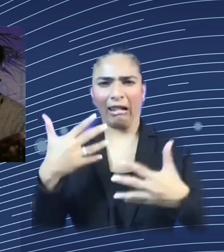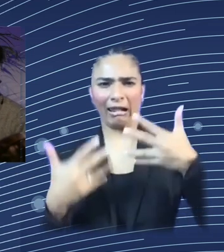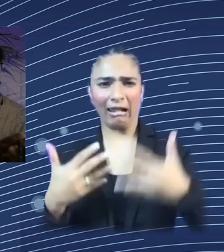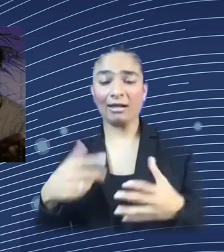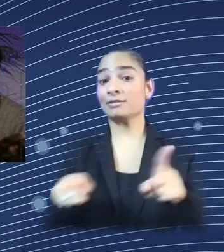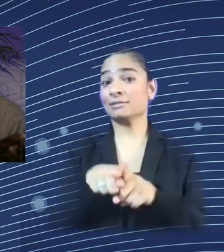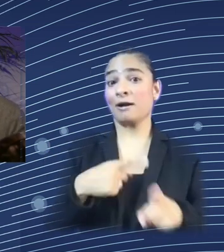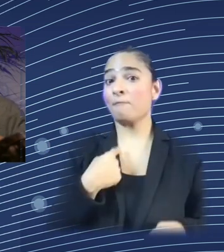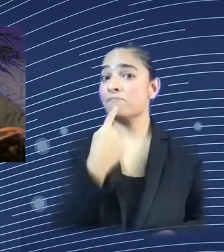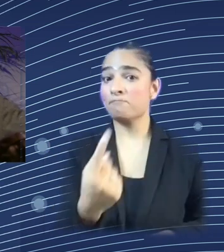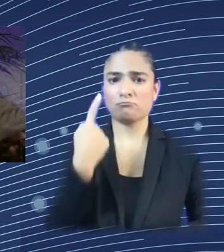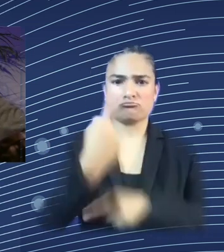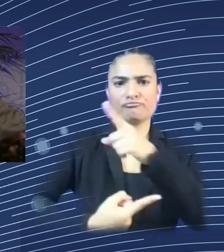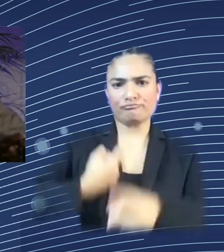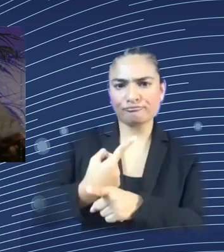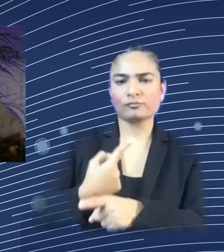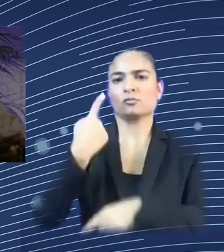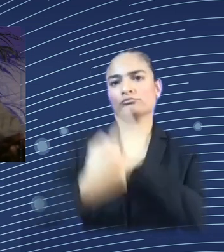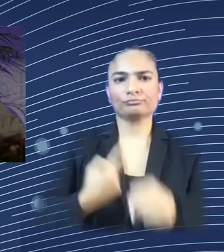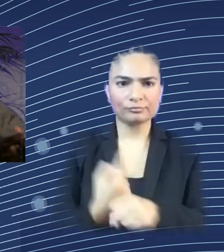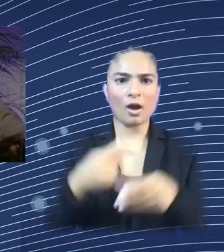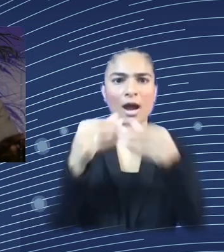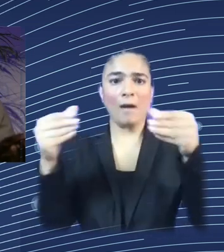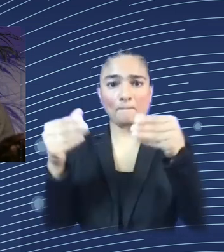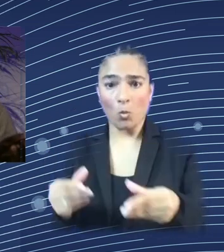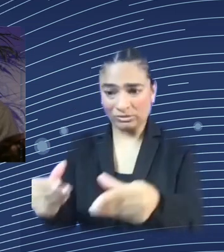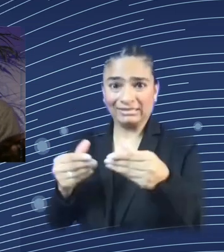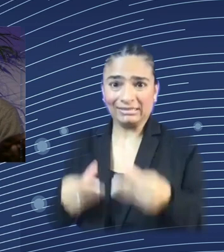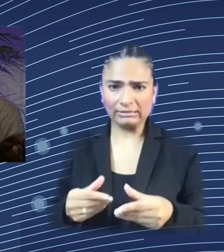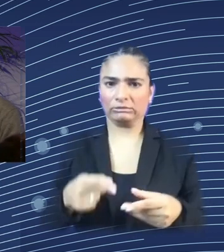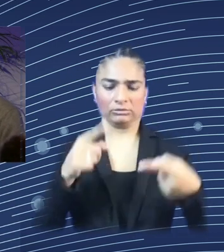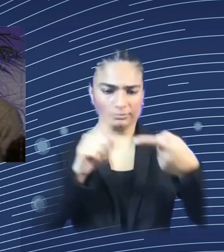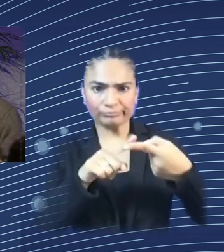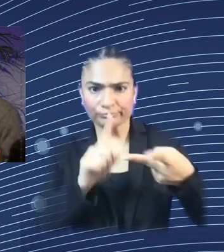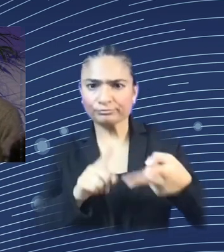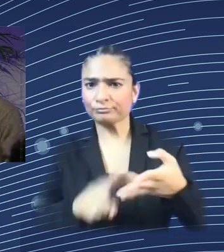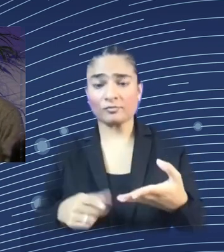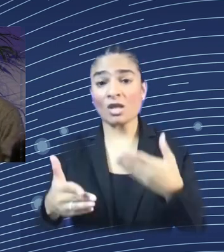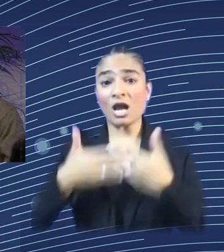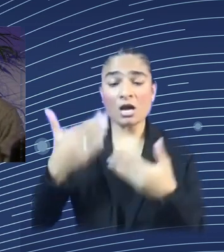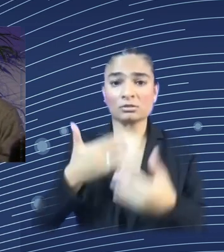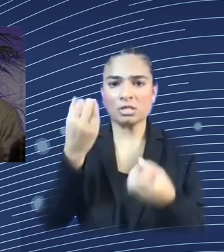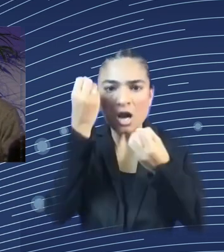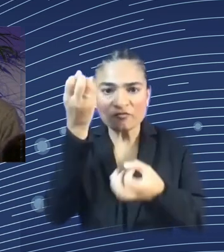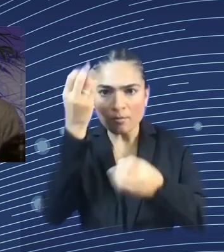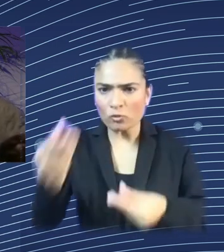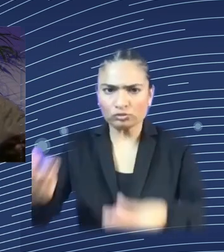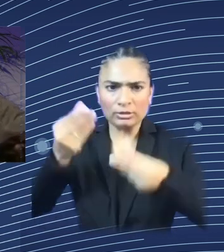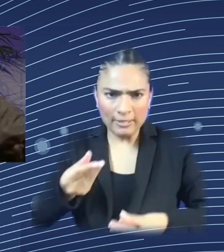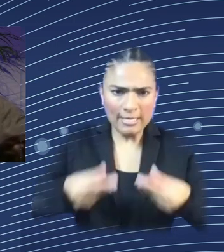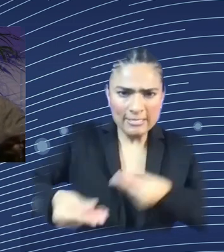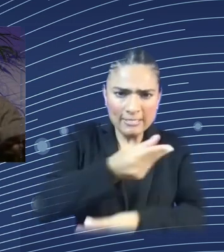plenty of data points, so when you have very large corporates. We've discussed with clients that have many, many subsidiaries in the whole world, and they